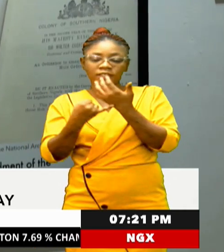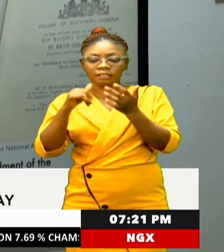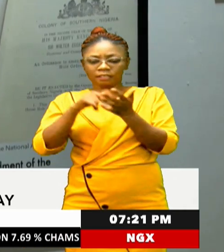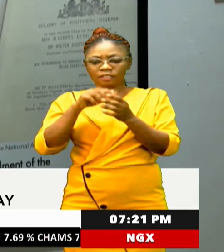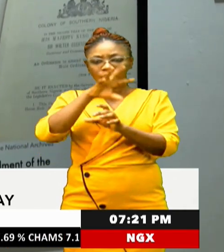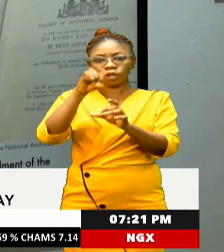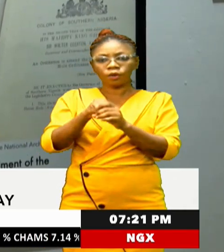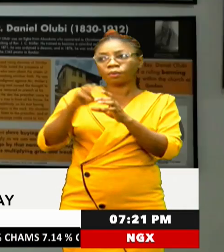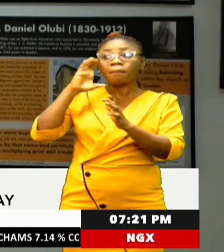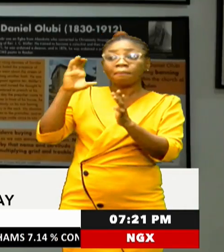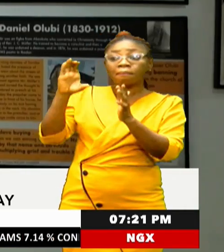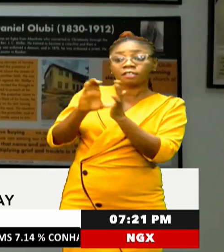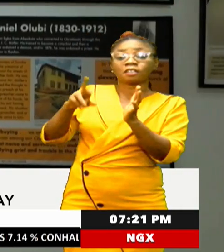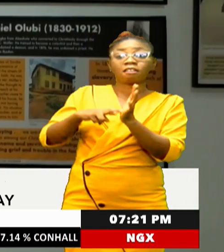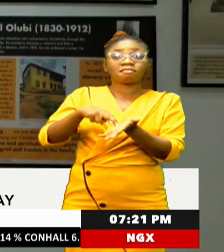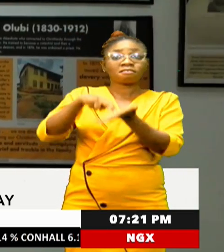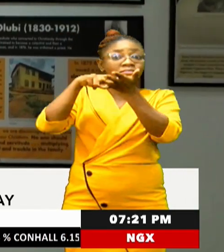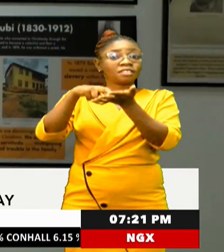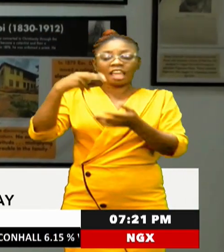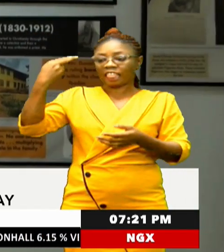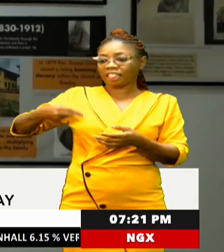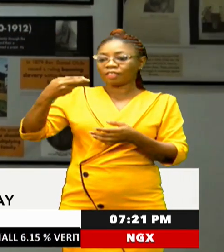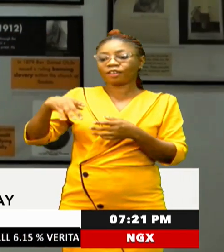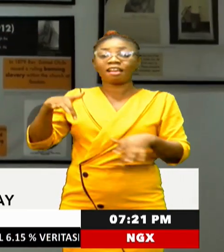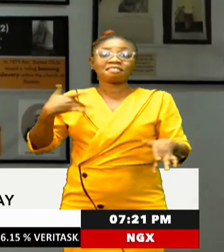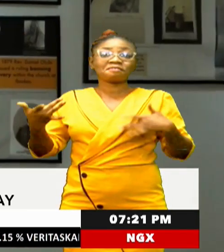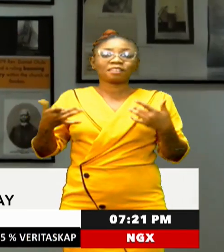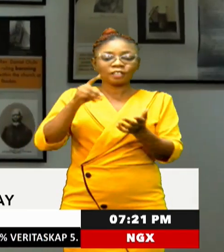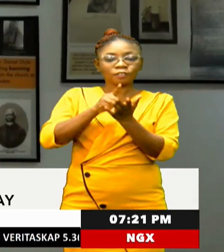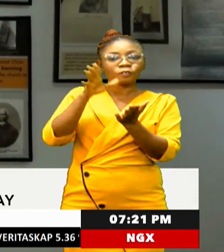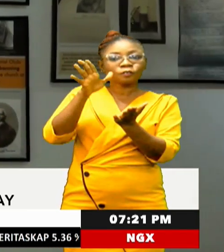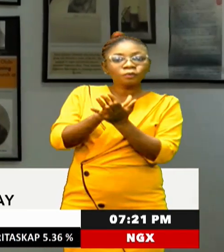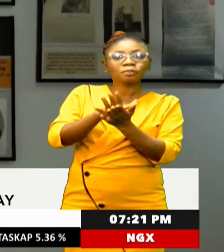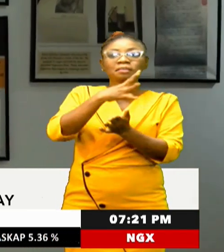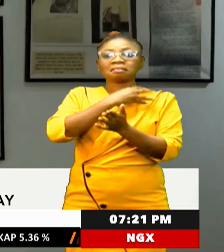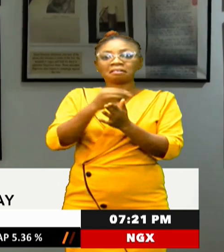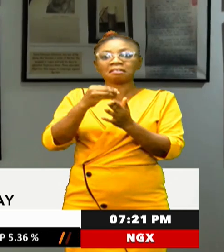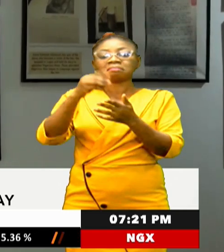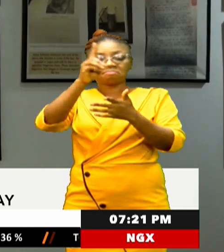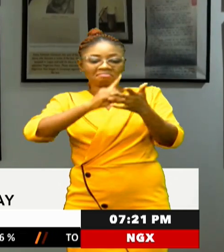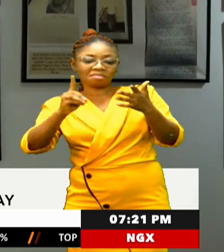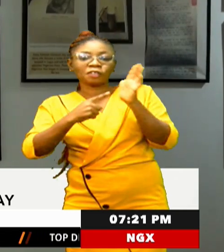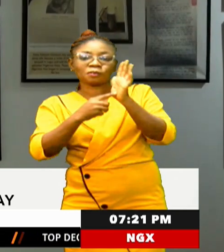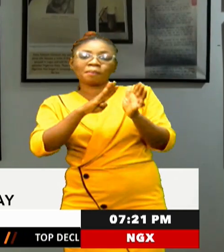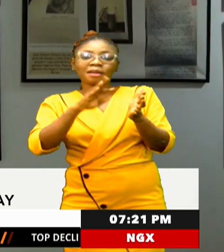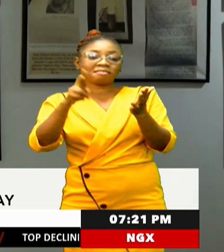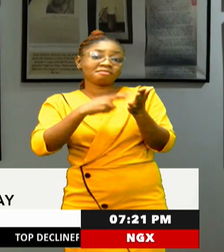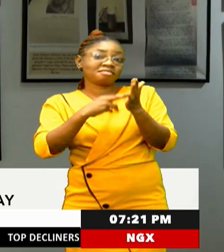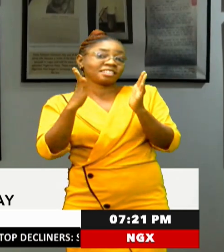Cultural representations, historical events, documents and artifacts exhibited by researchers,